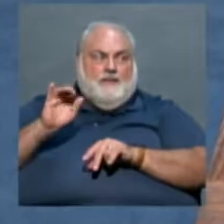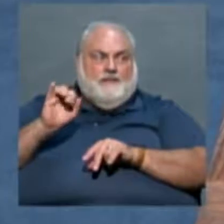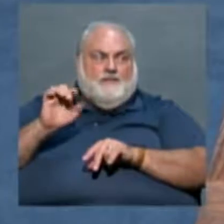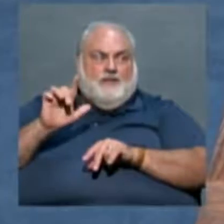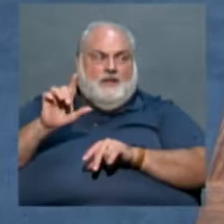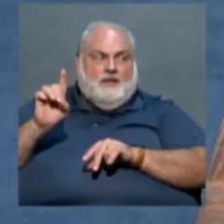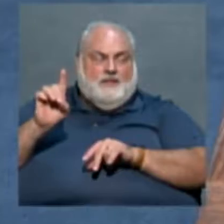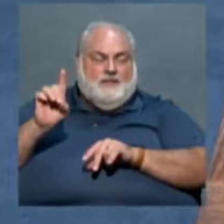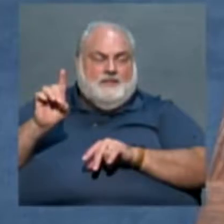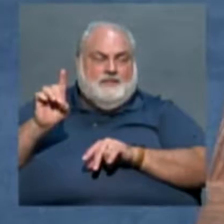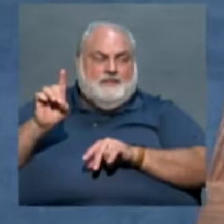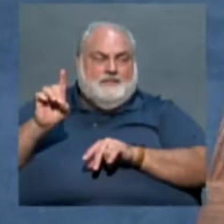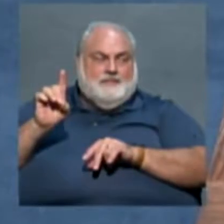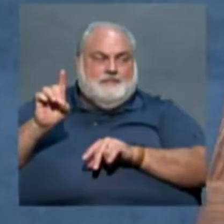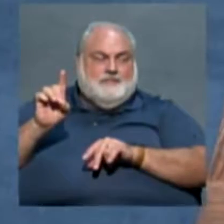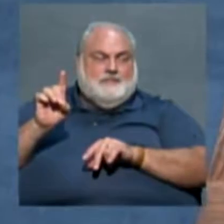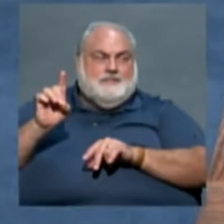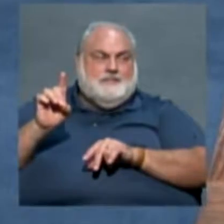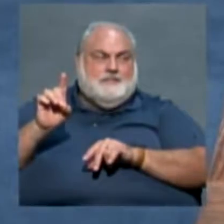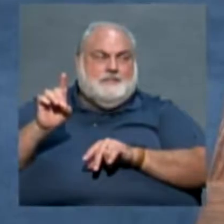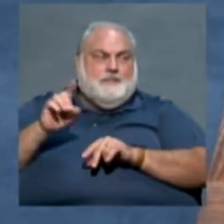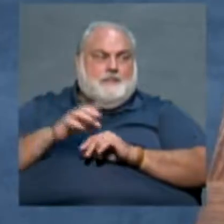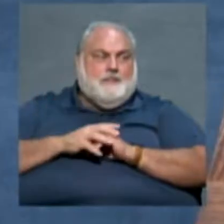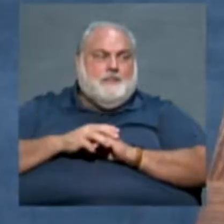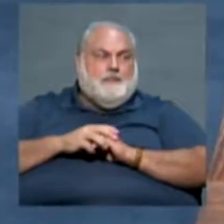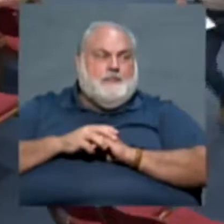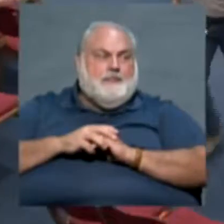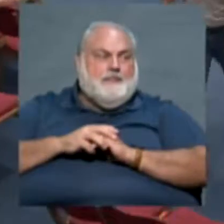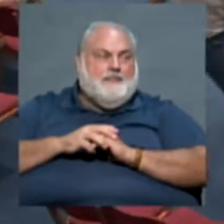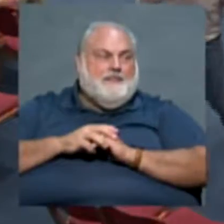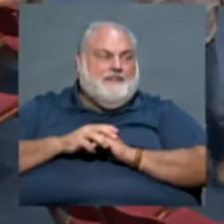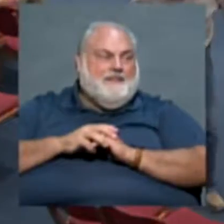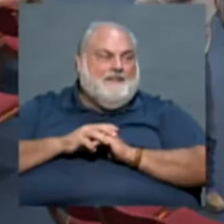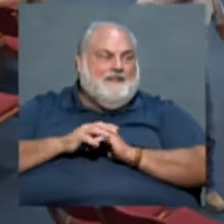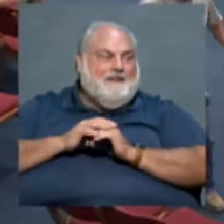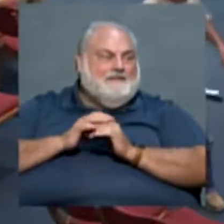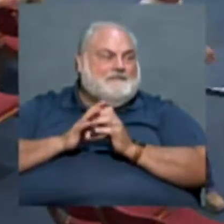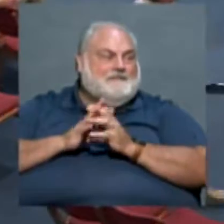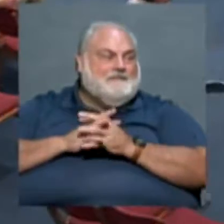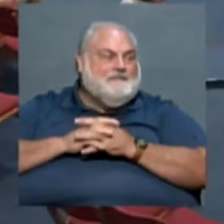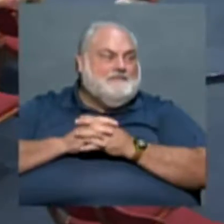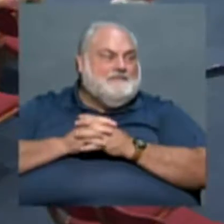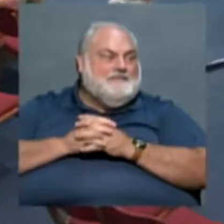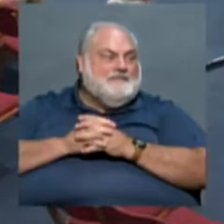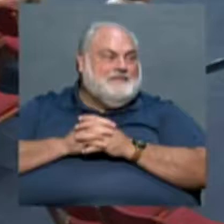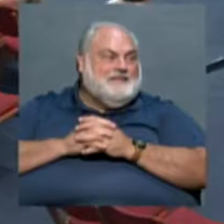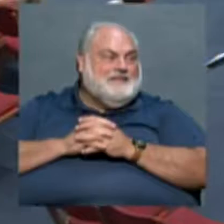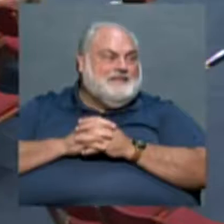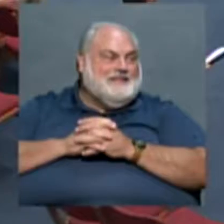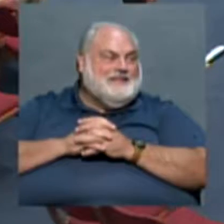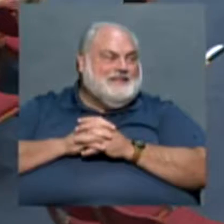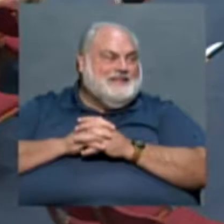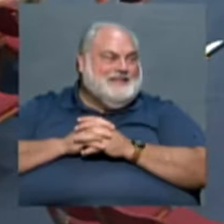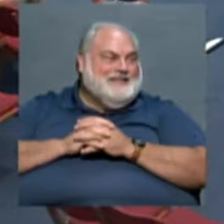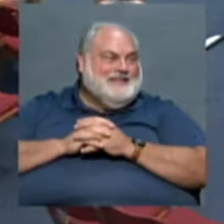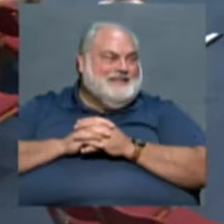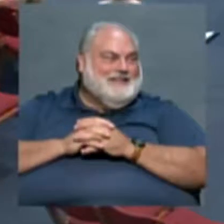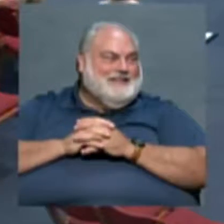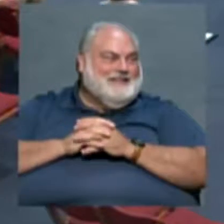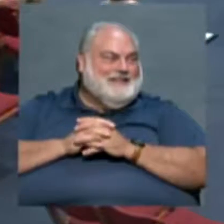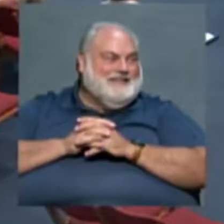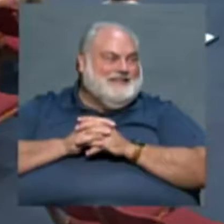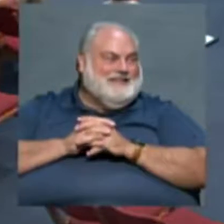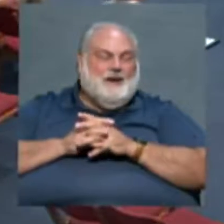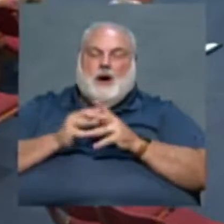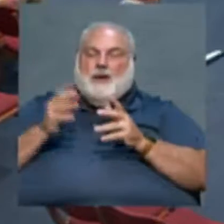Okay, sorry, thank you. Okay. Oh, no. Okay, well, that's good if that's what you want to say. Go ahead and